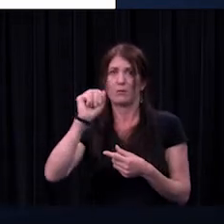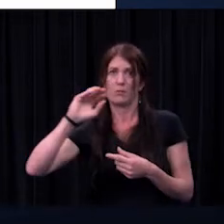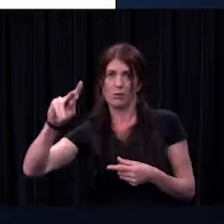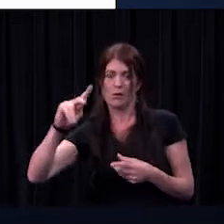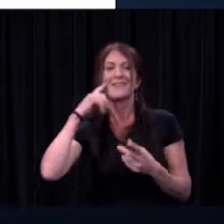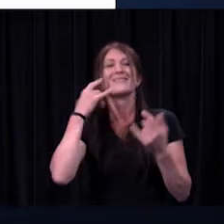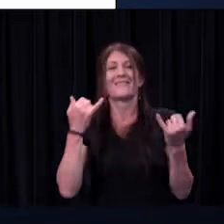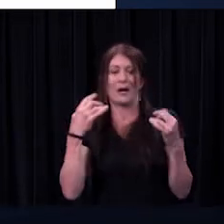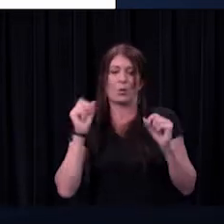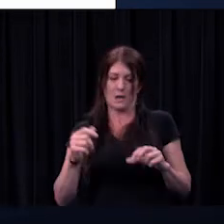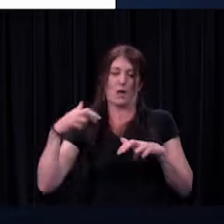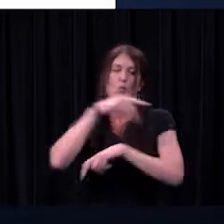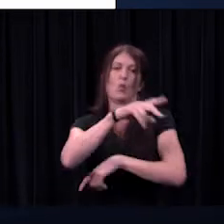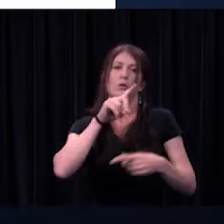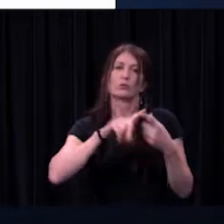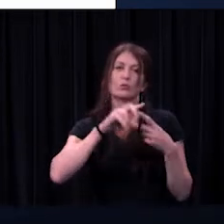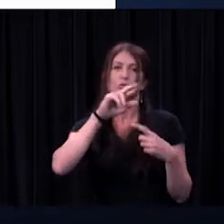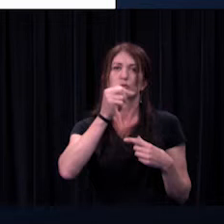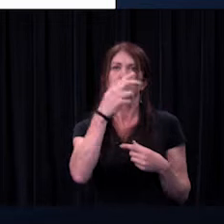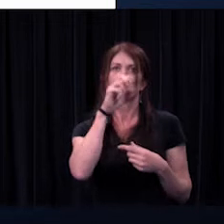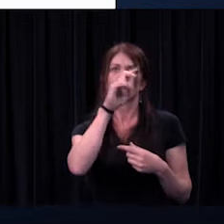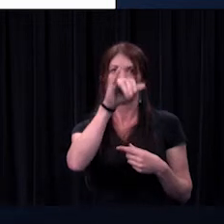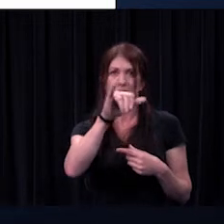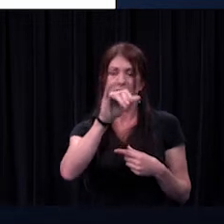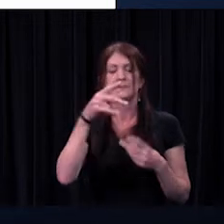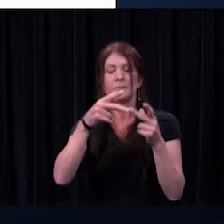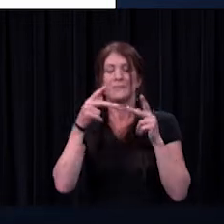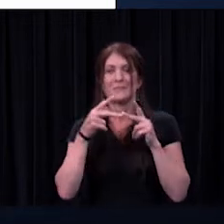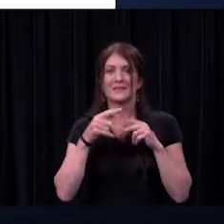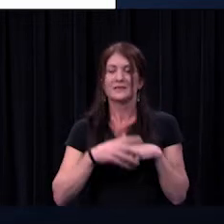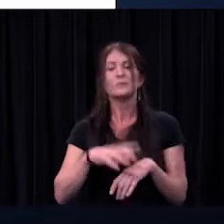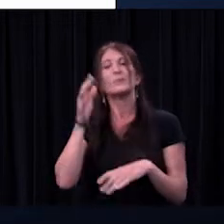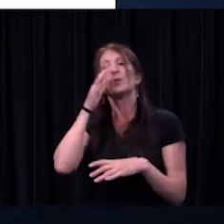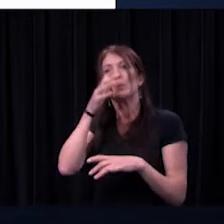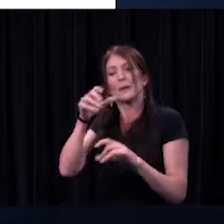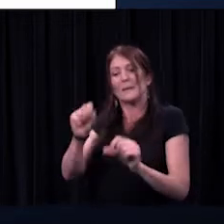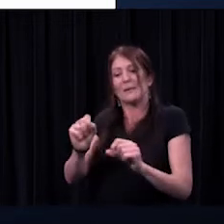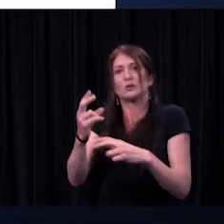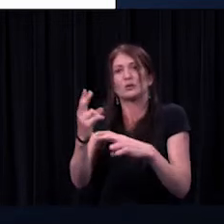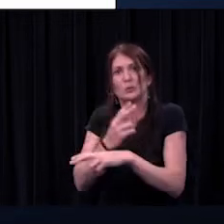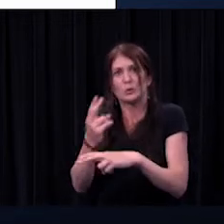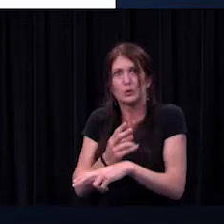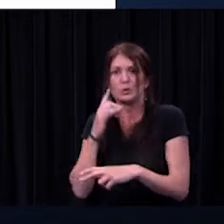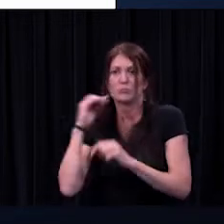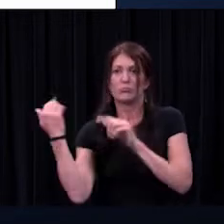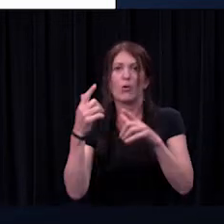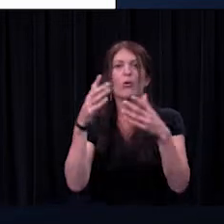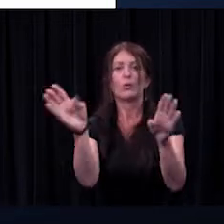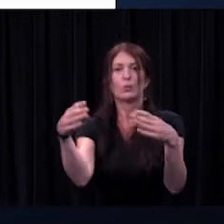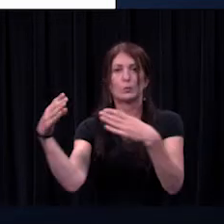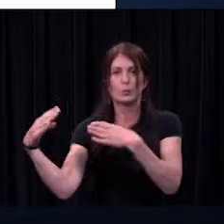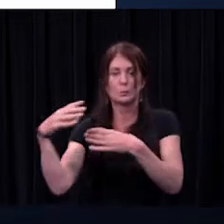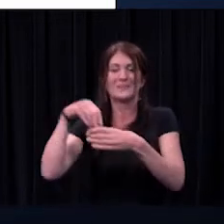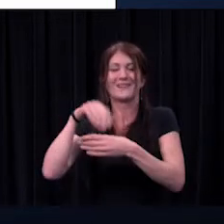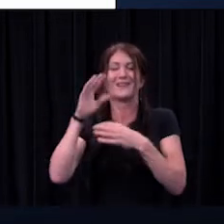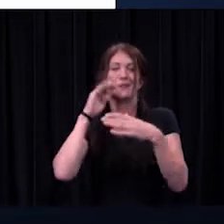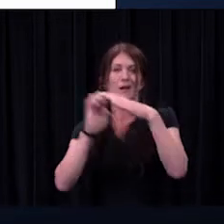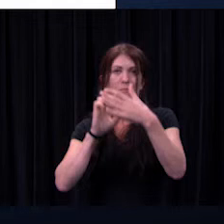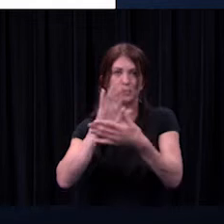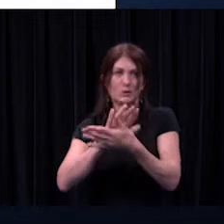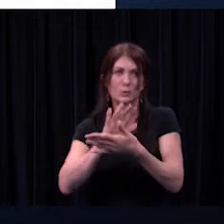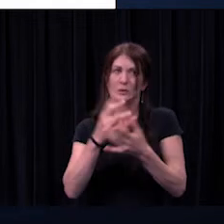to better utilize available space at Regency Place. Currently, they're just at a 77% room utilization, 64% functional